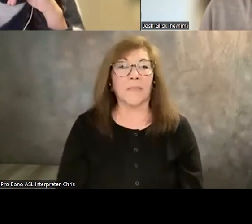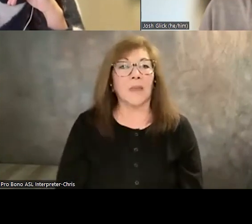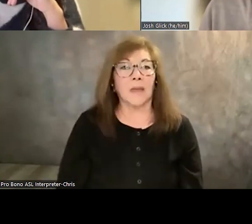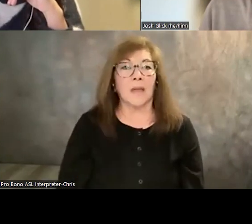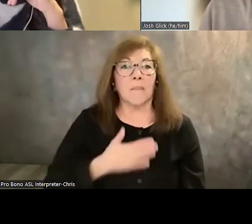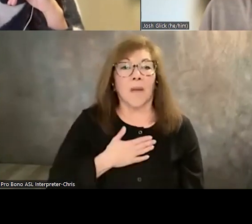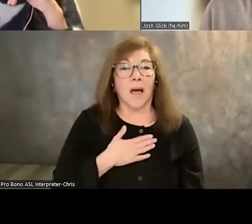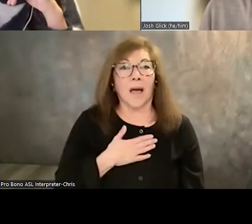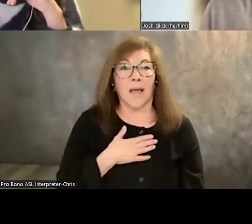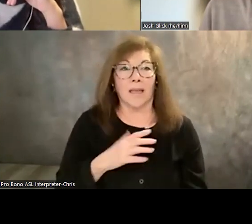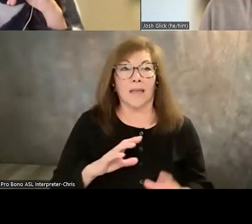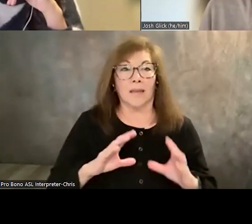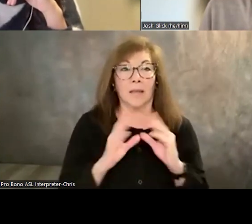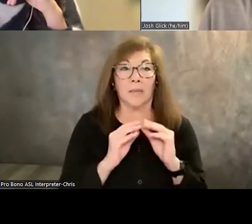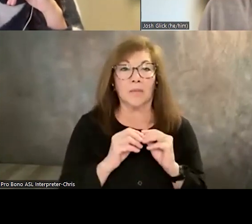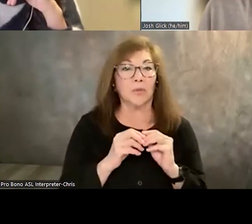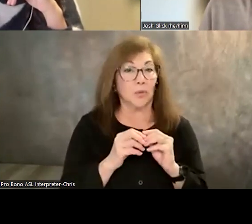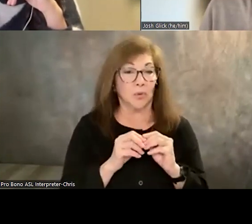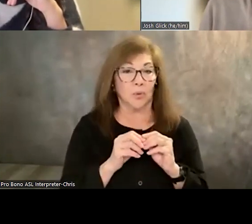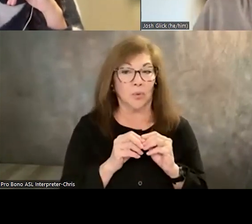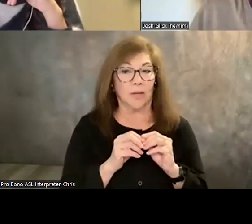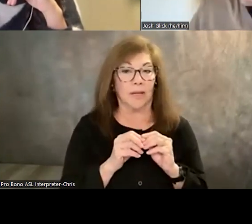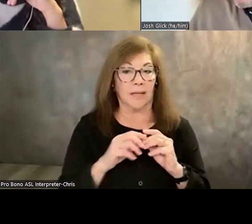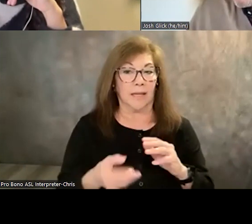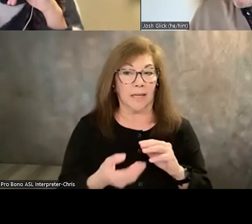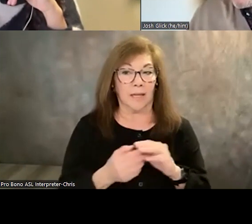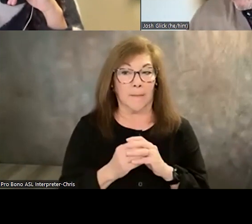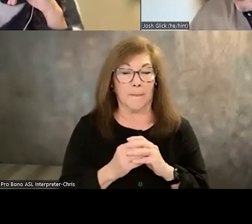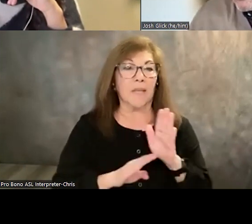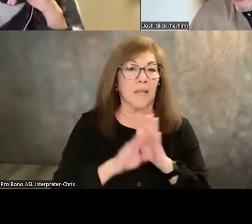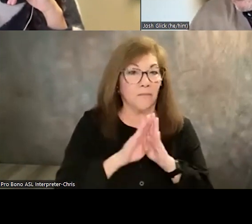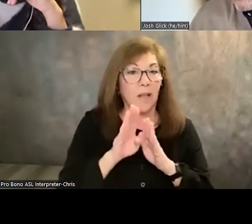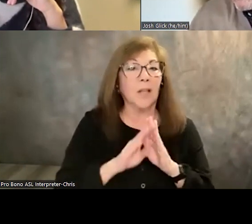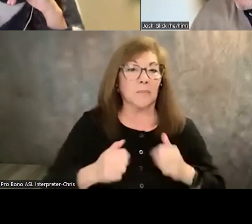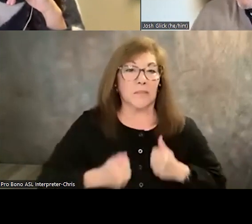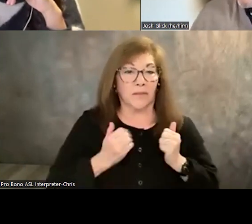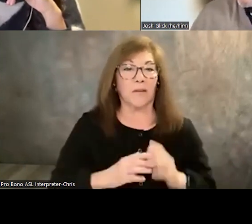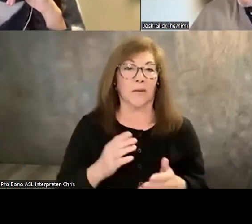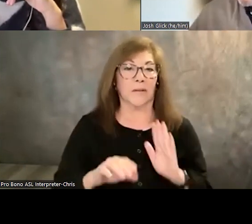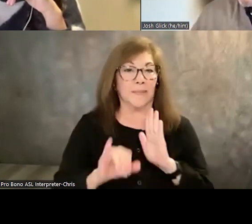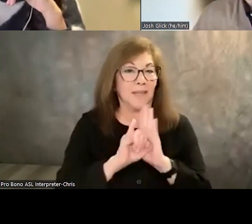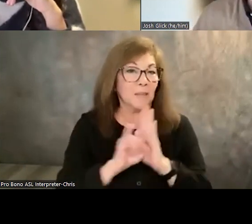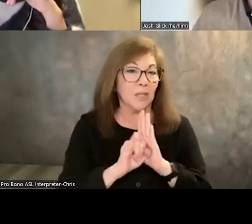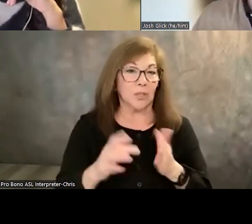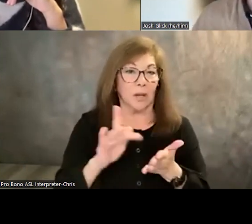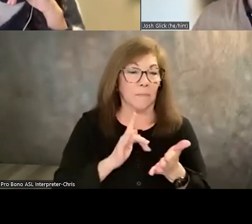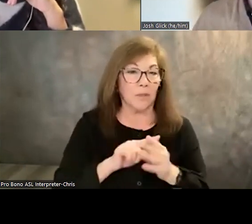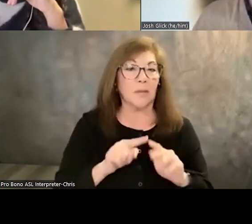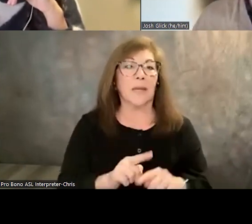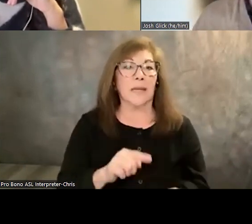Choice to amplify survivor stories of intimate image abuse and, you know, deepfakes being, you